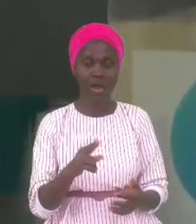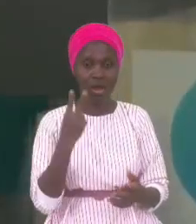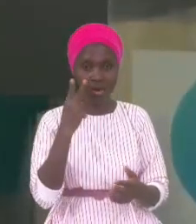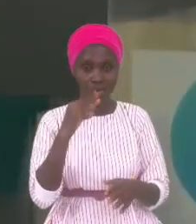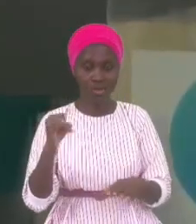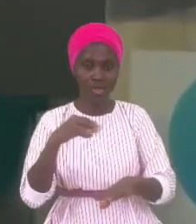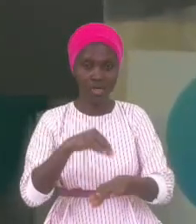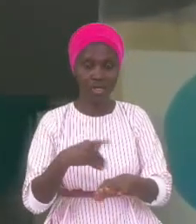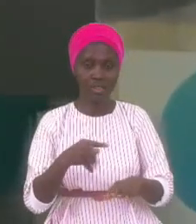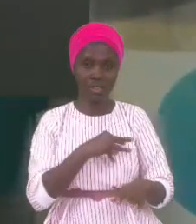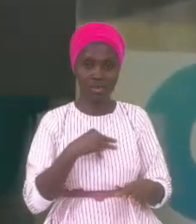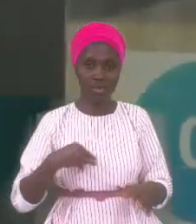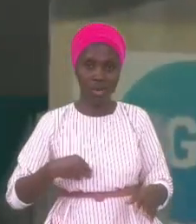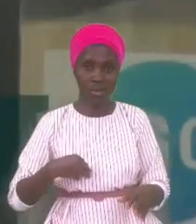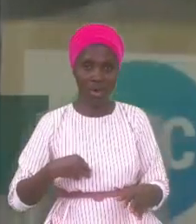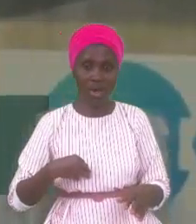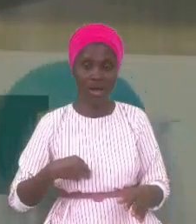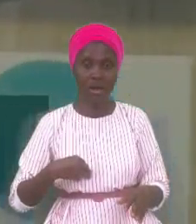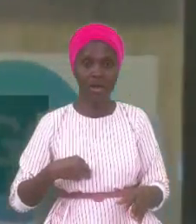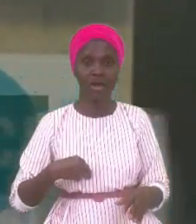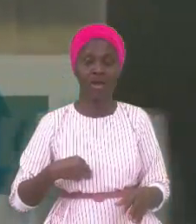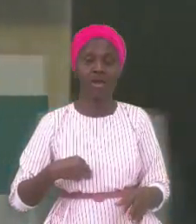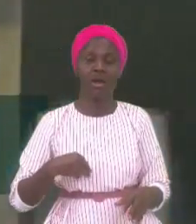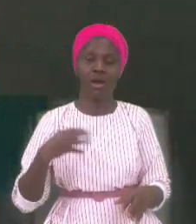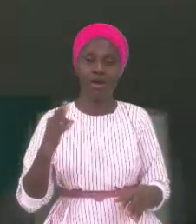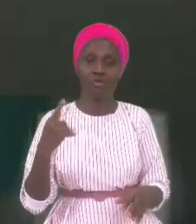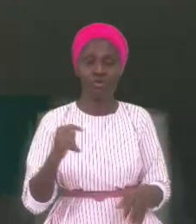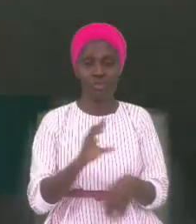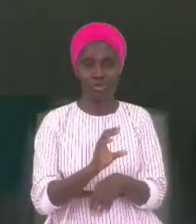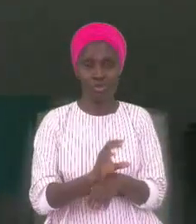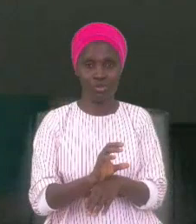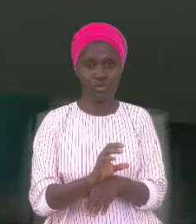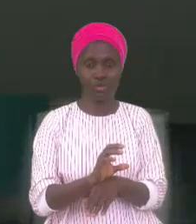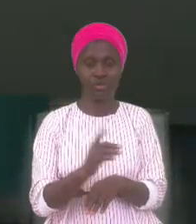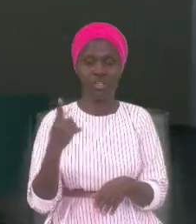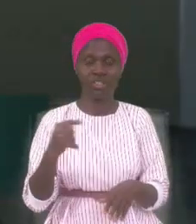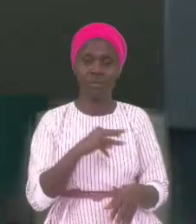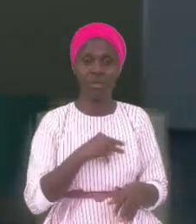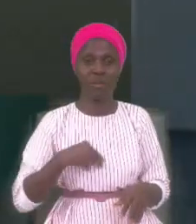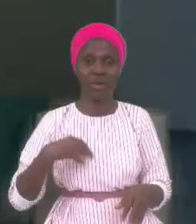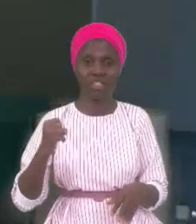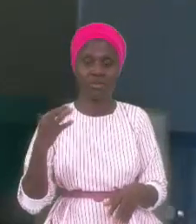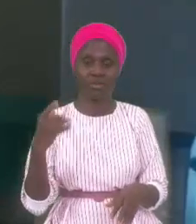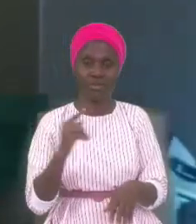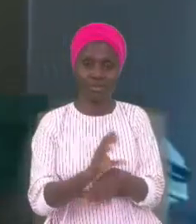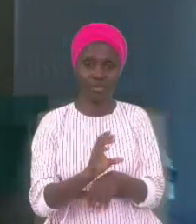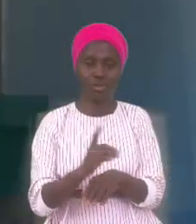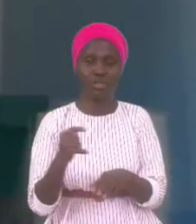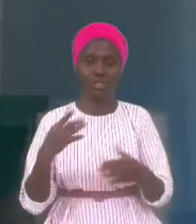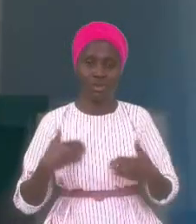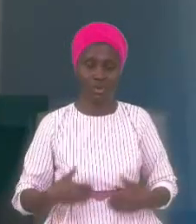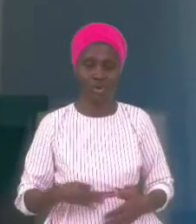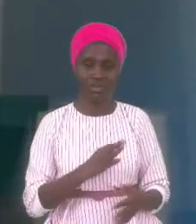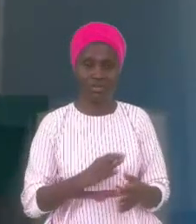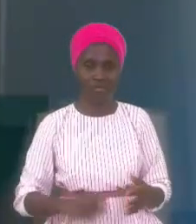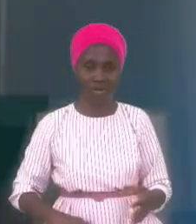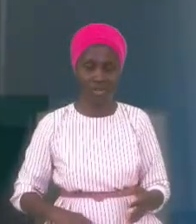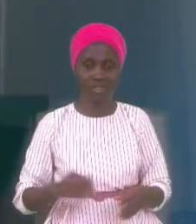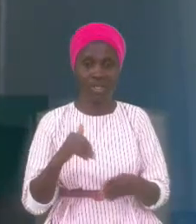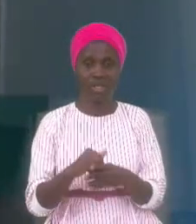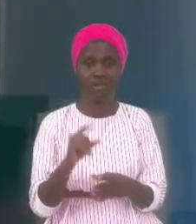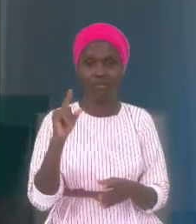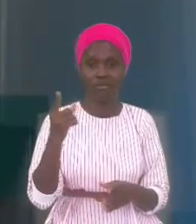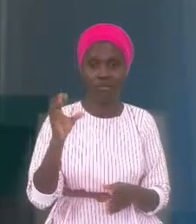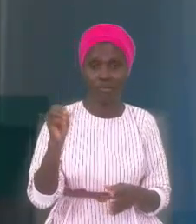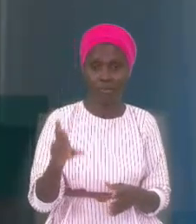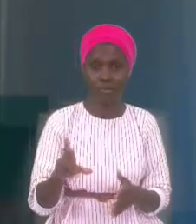body of Christ. The membership of the church, the body of Christ. We're looking at 1 Corinthians chapter 12, and we're